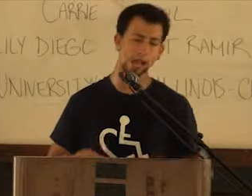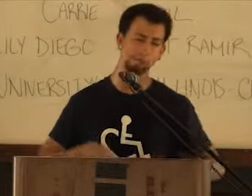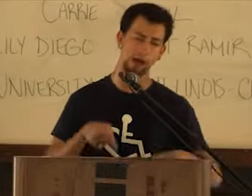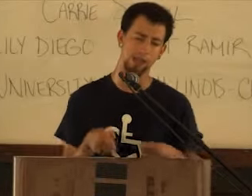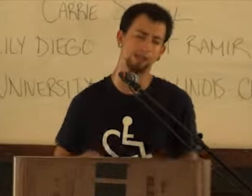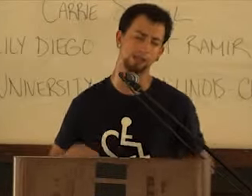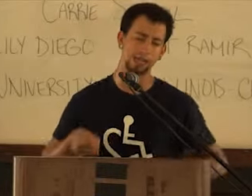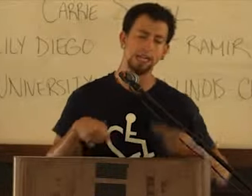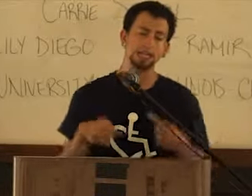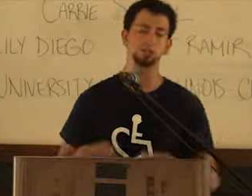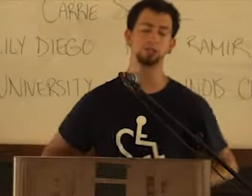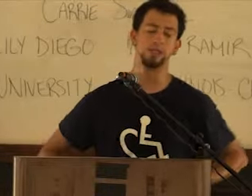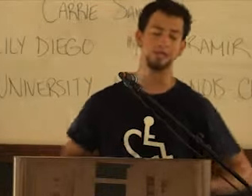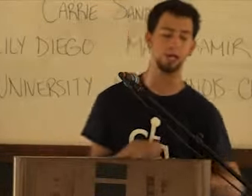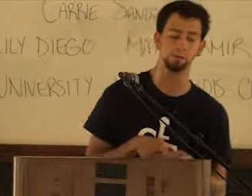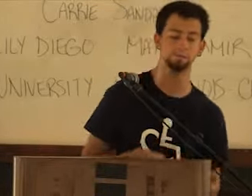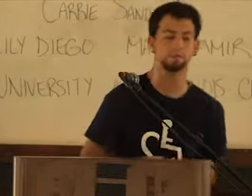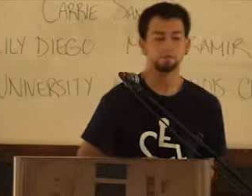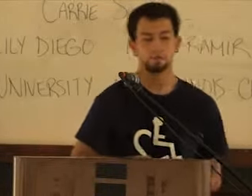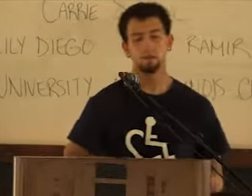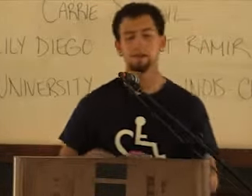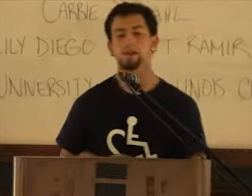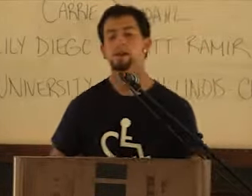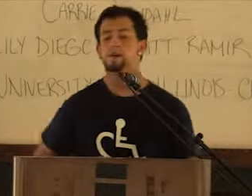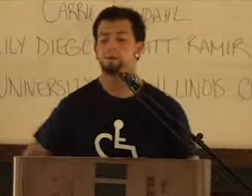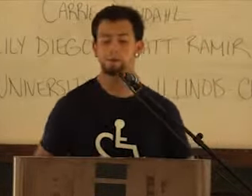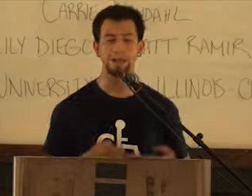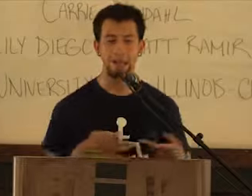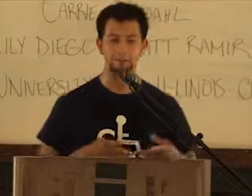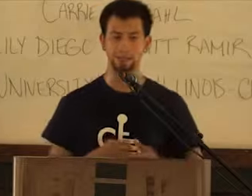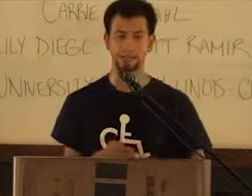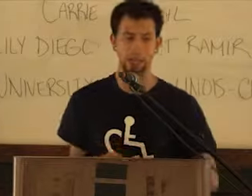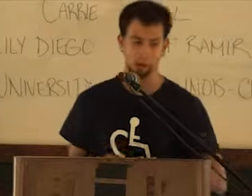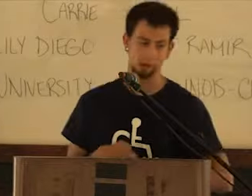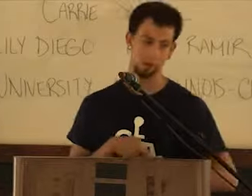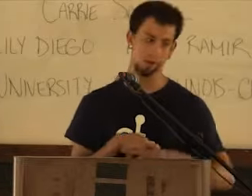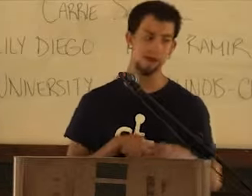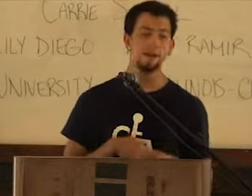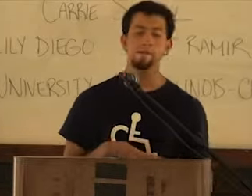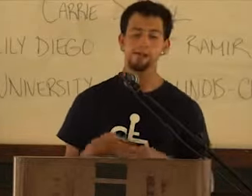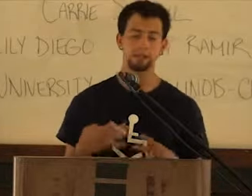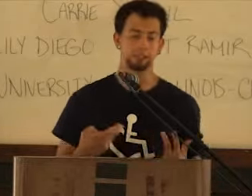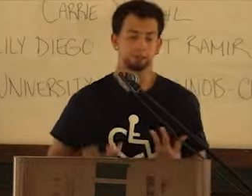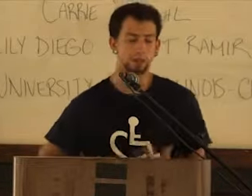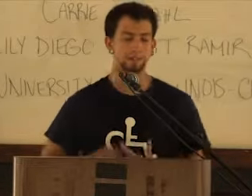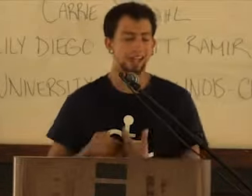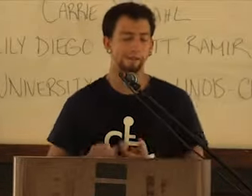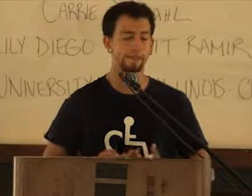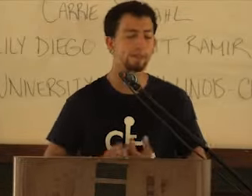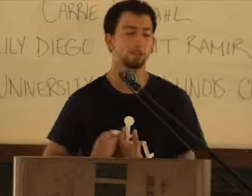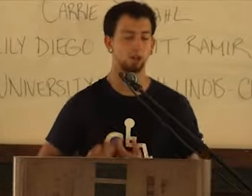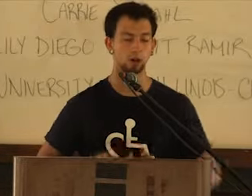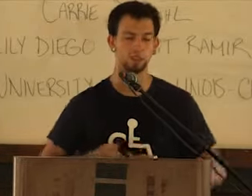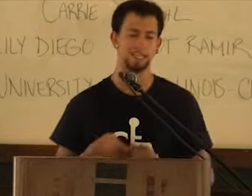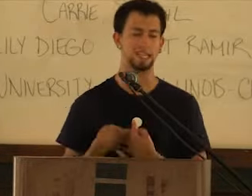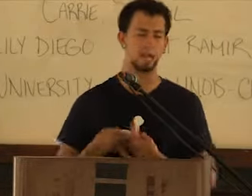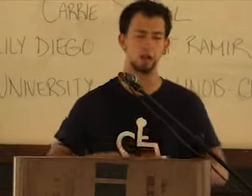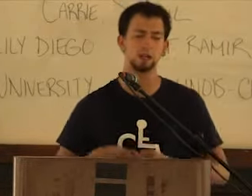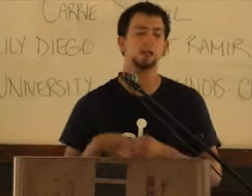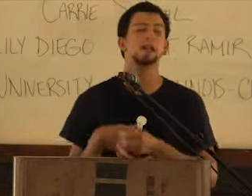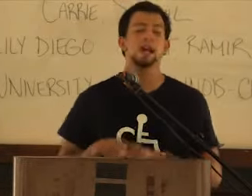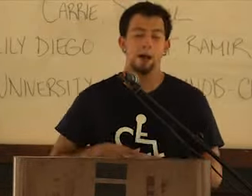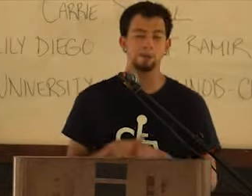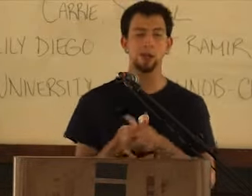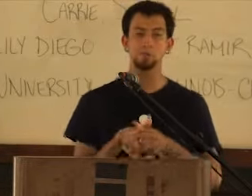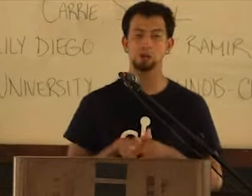when I can't possibly screw things up. But my time is here, because the words that have leaked through the holes in this